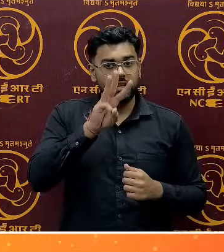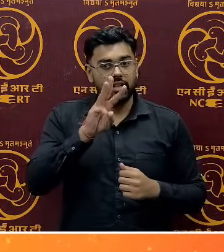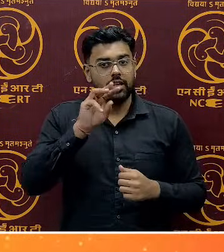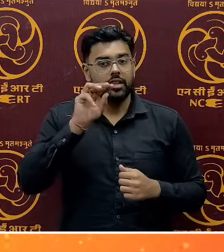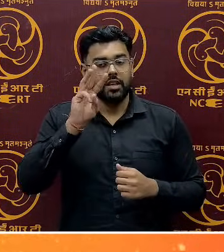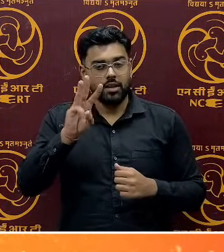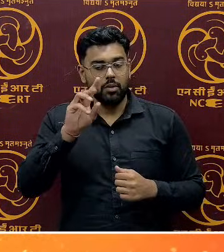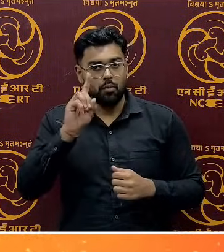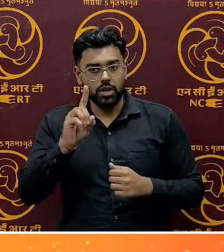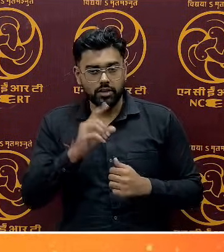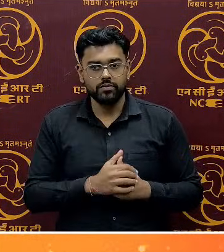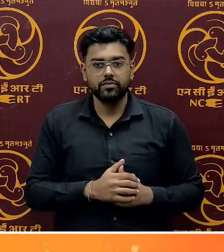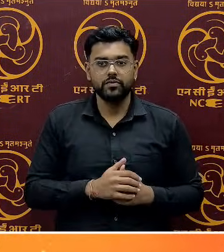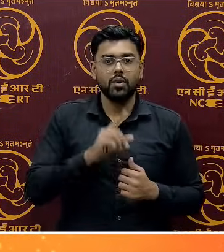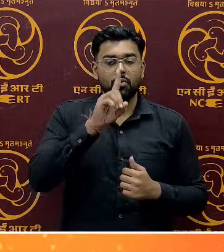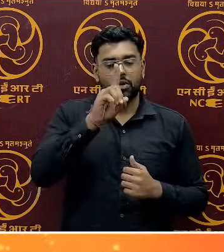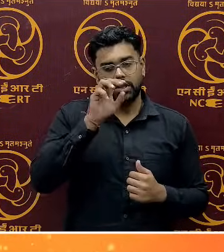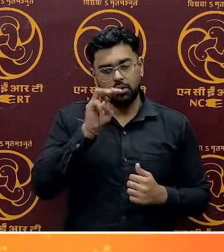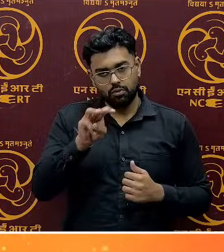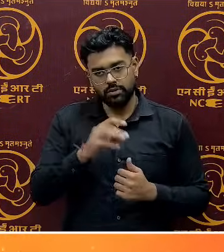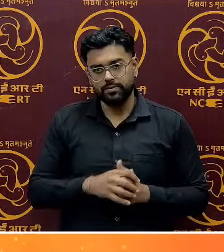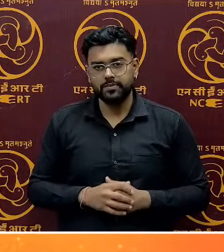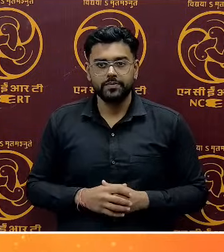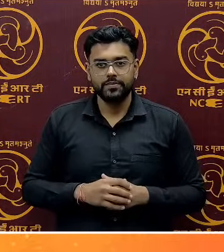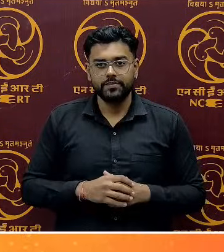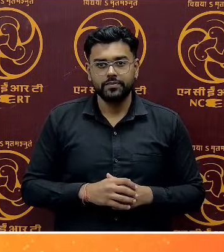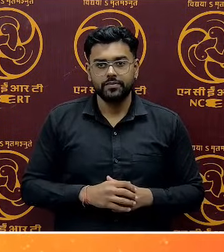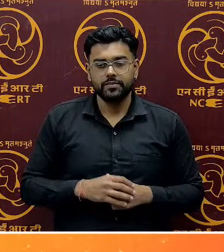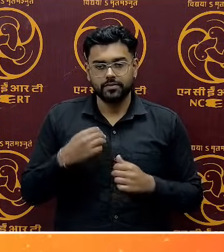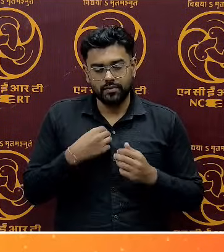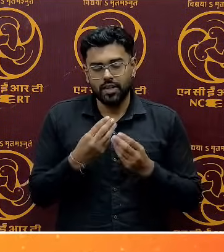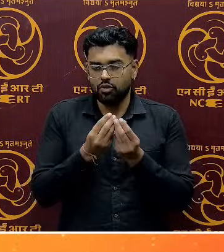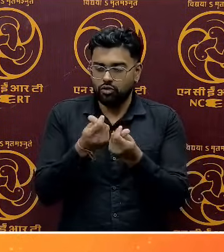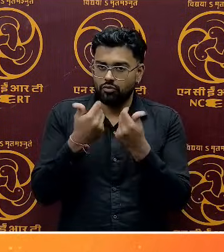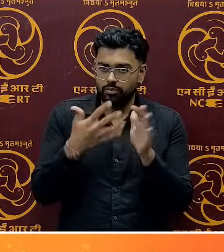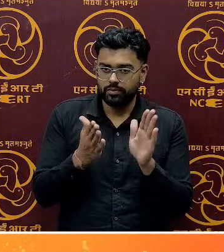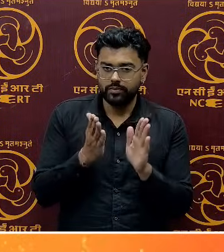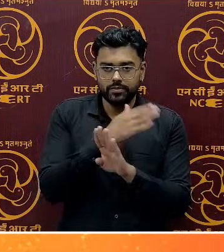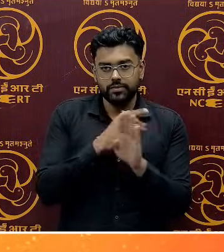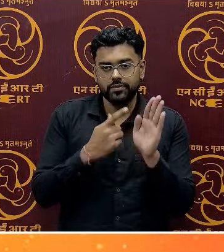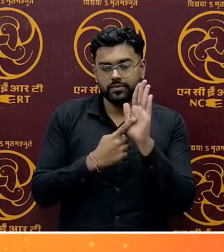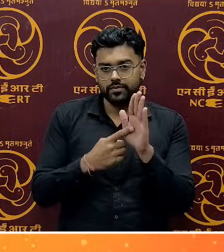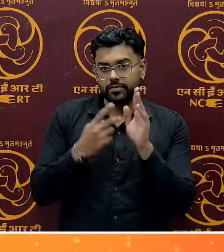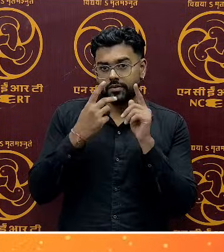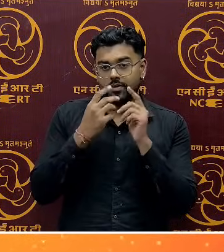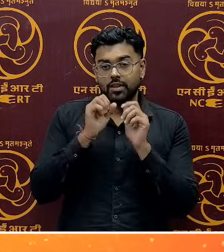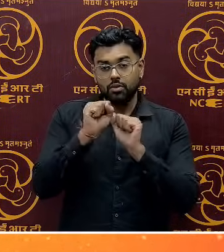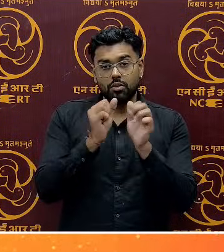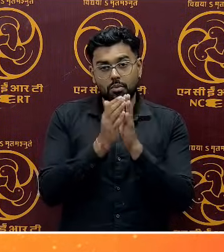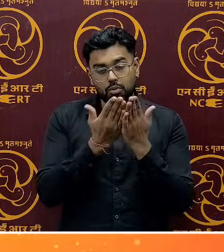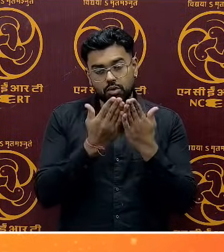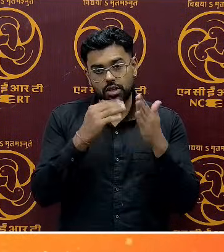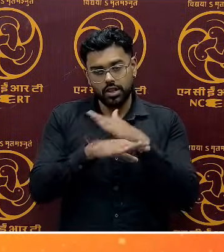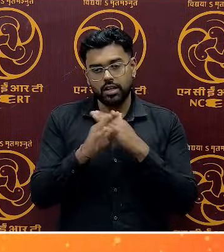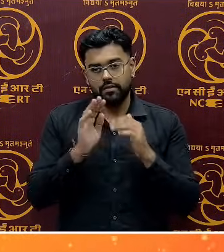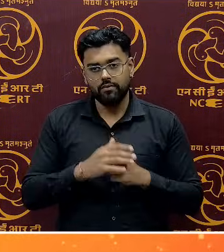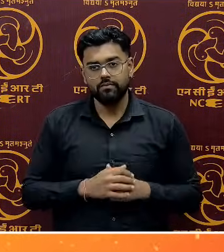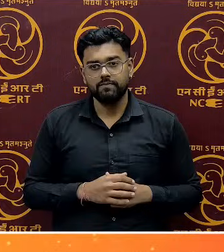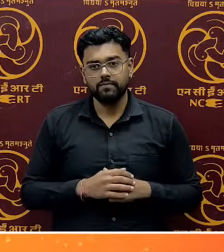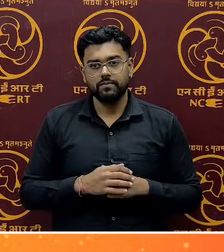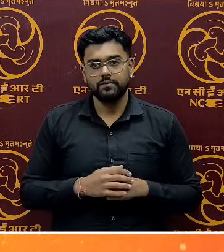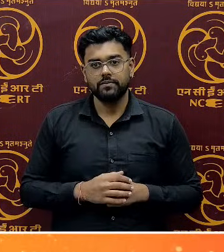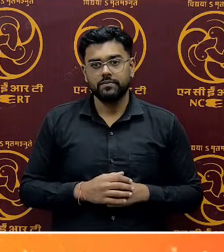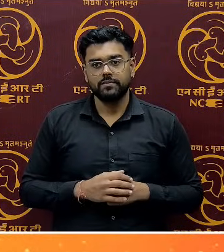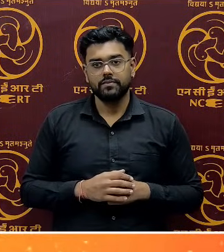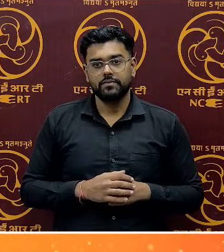1331 and 1000. I have done it for you, children. This is a question from your textbook. It is Ganit